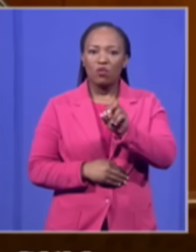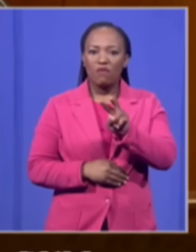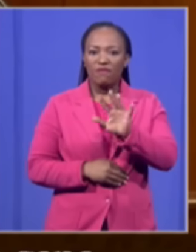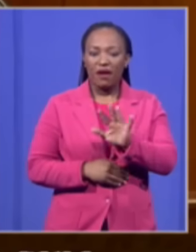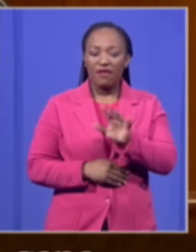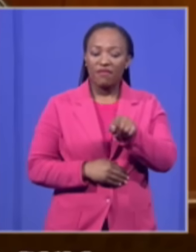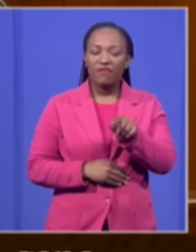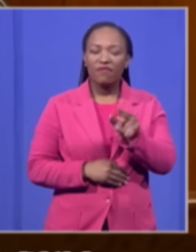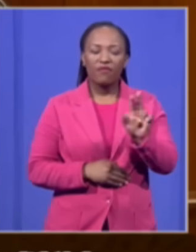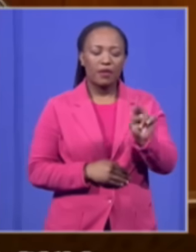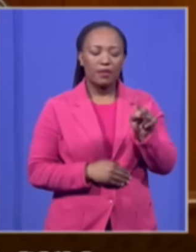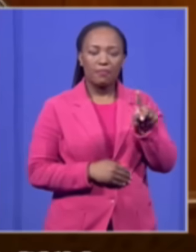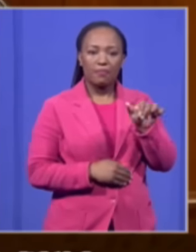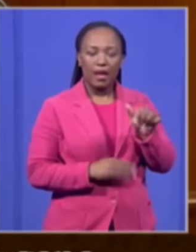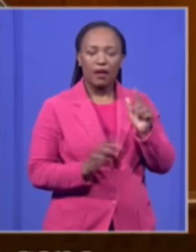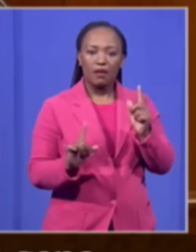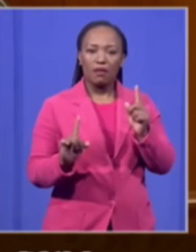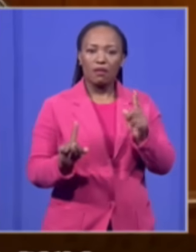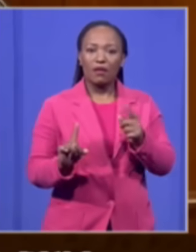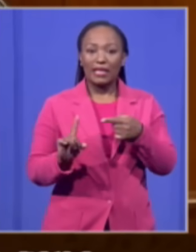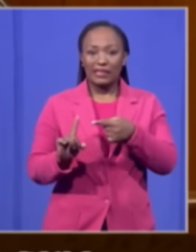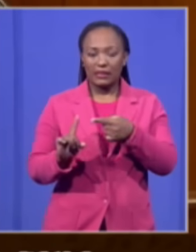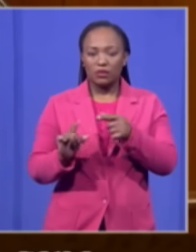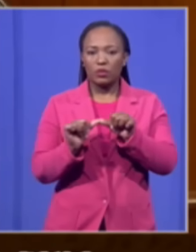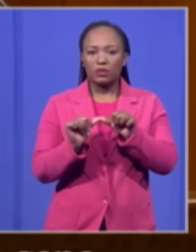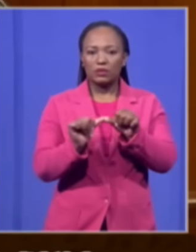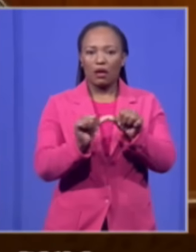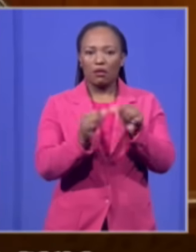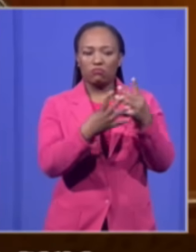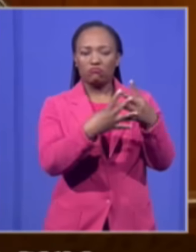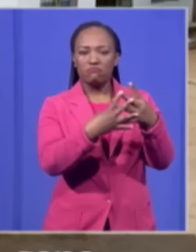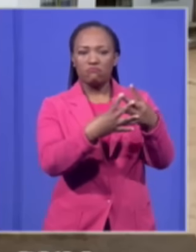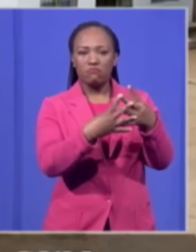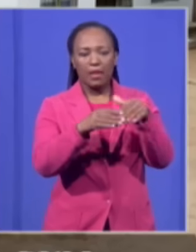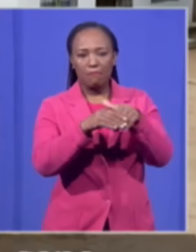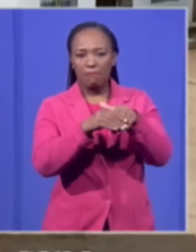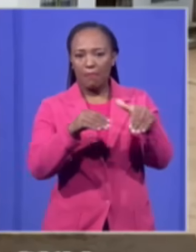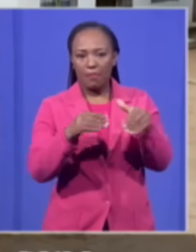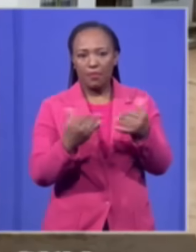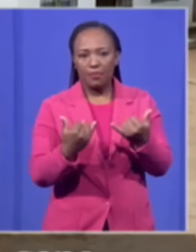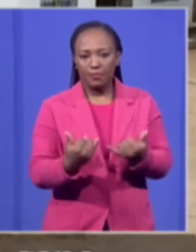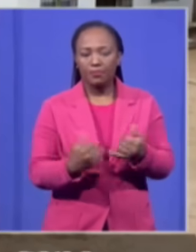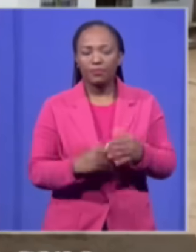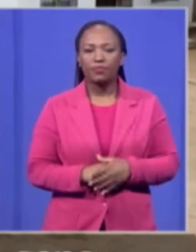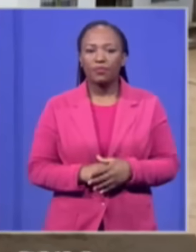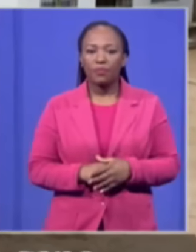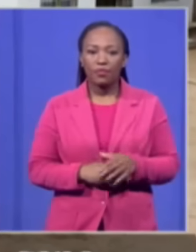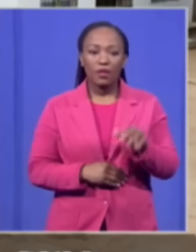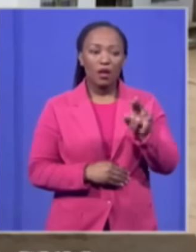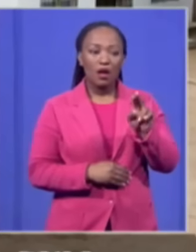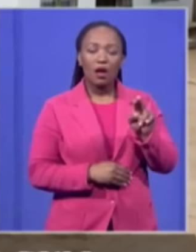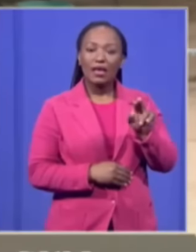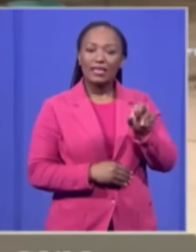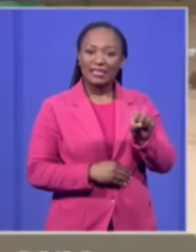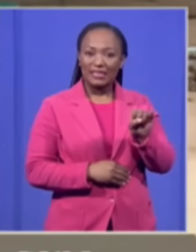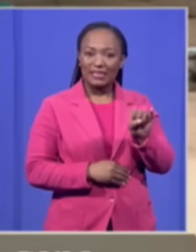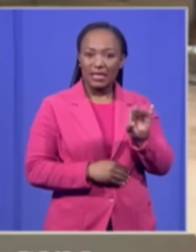of Public Prosecutions, accused is still in custody with no bail. Sibongile Nkosi o nyeletse ngwaga o